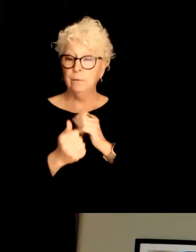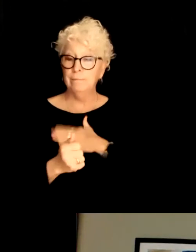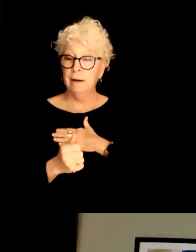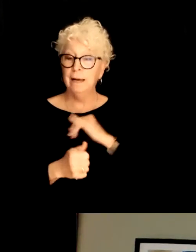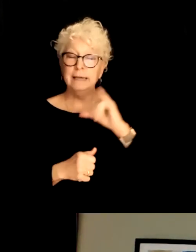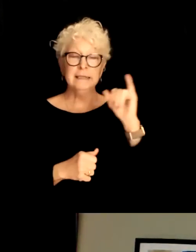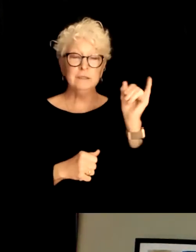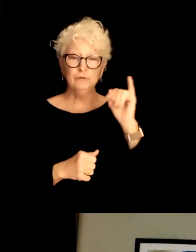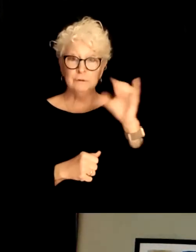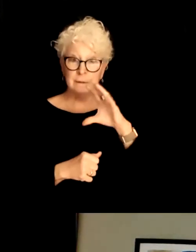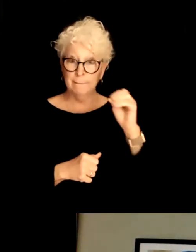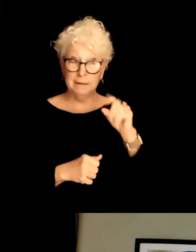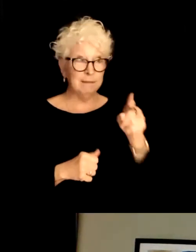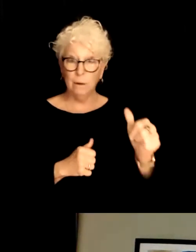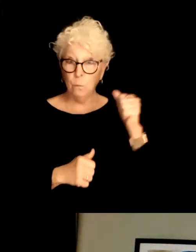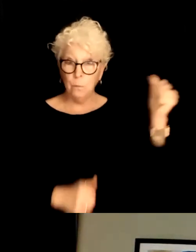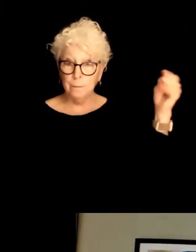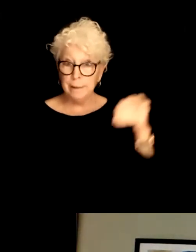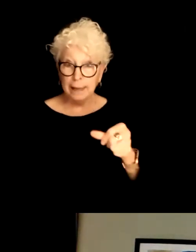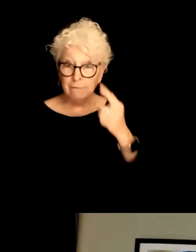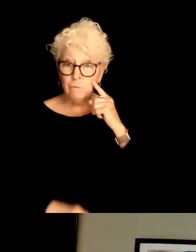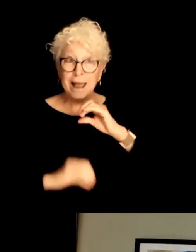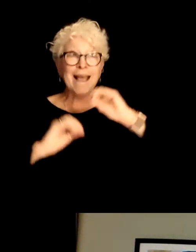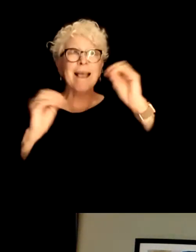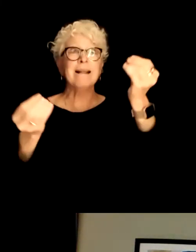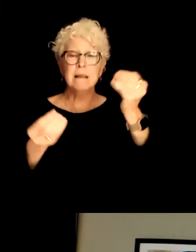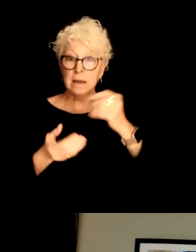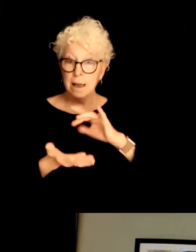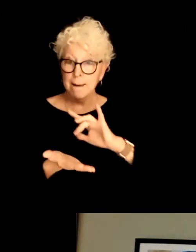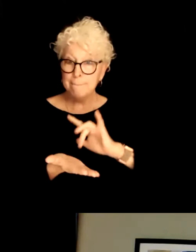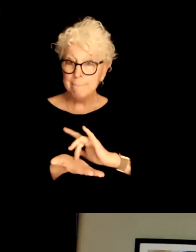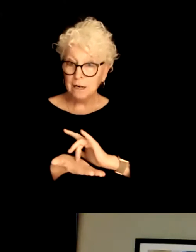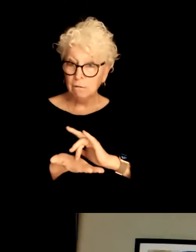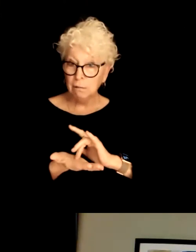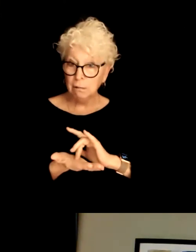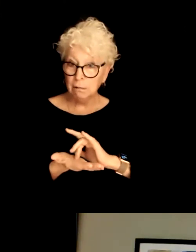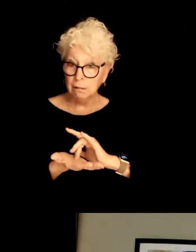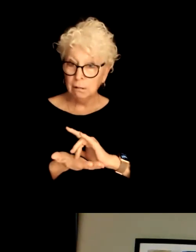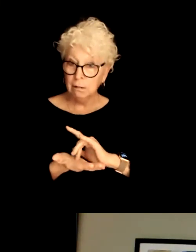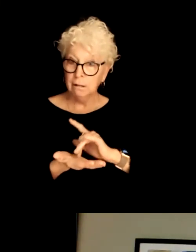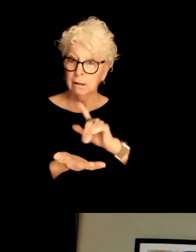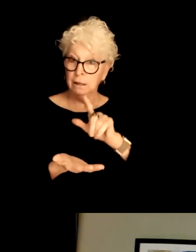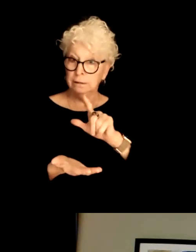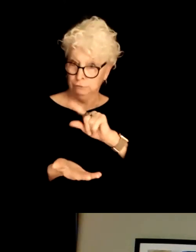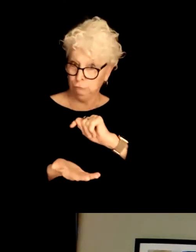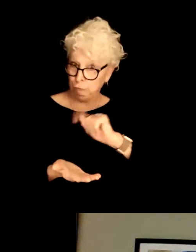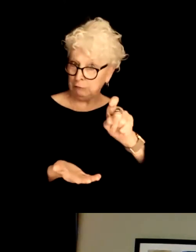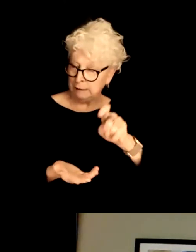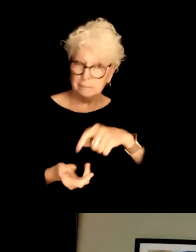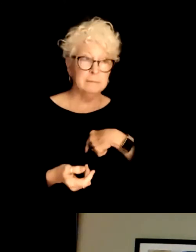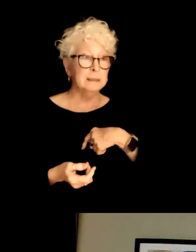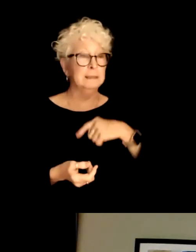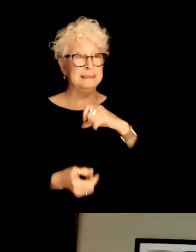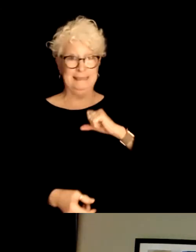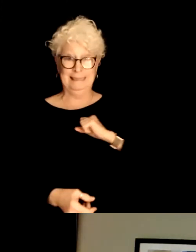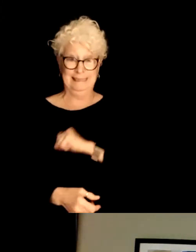which refused to pay for treatments that my pain team at Stanford thought might in fact help.